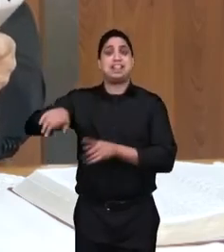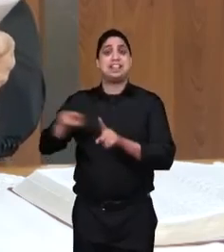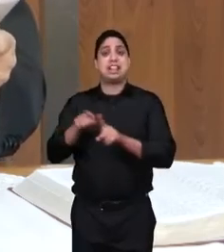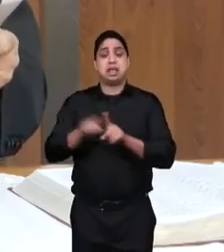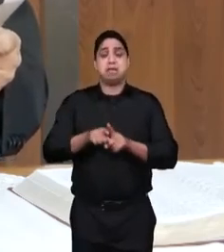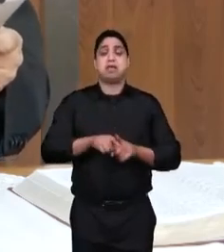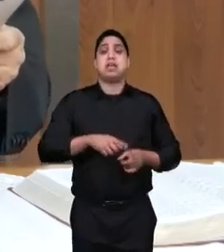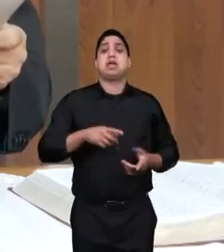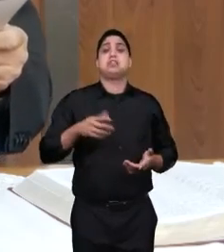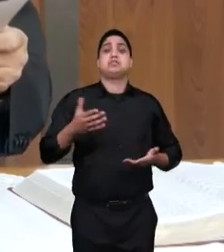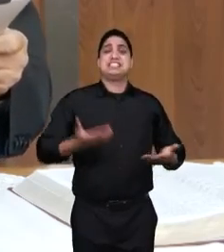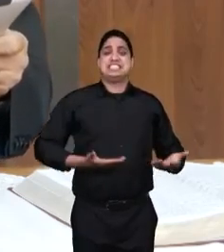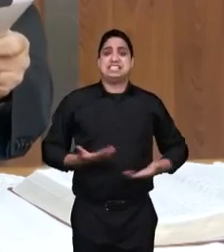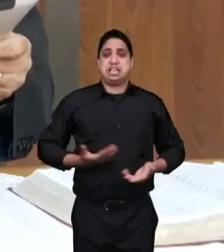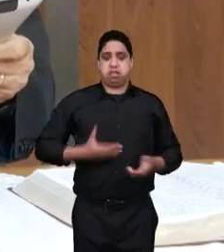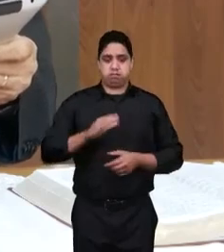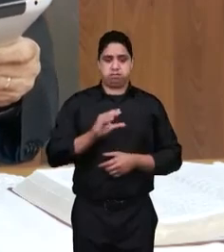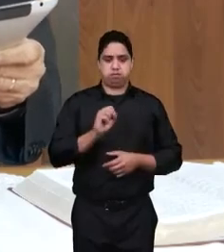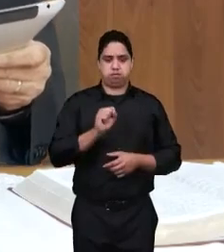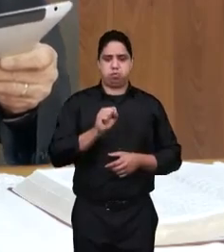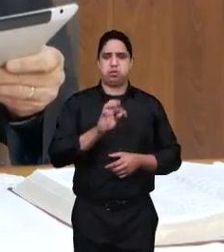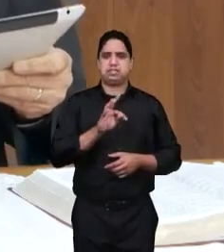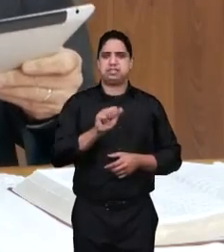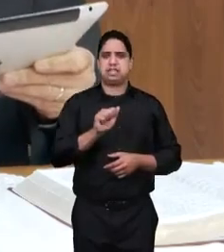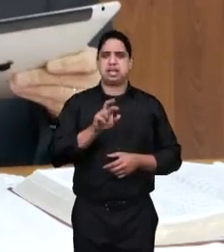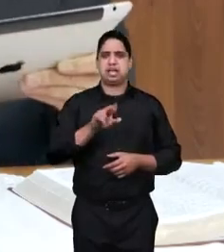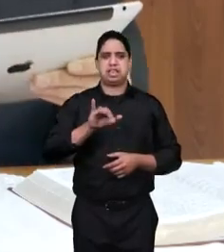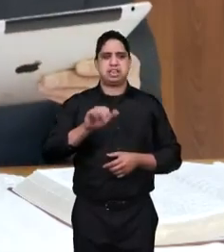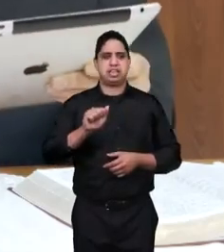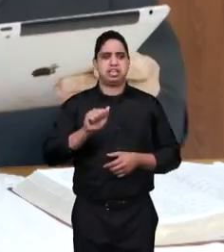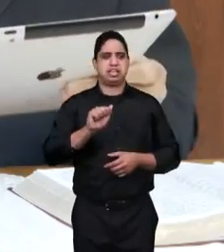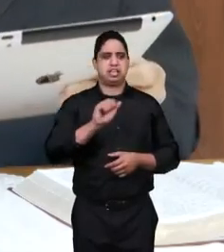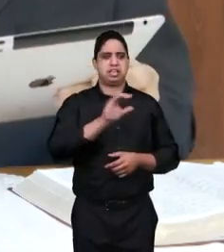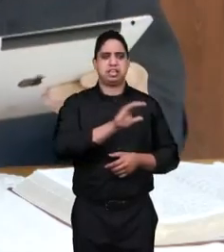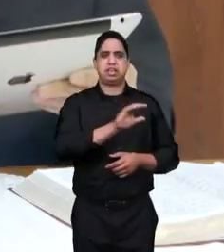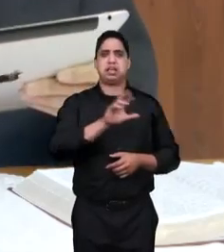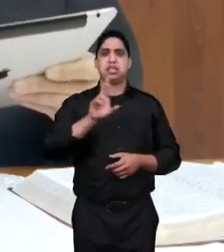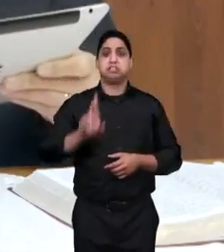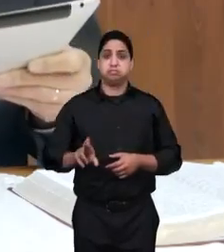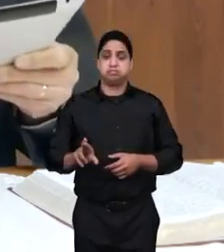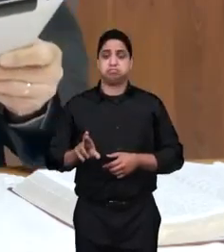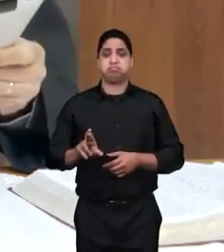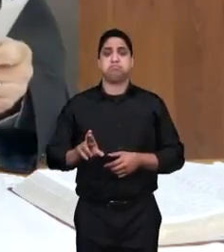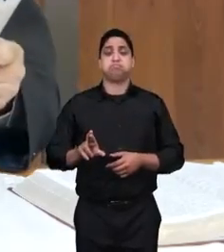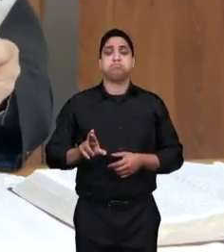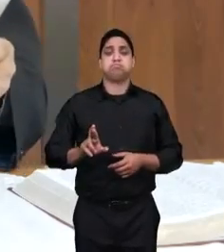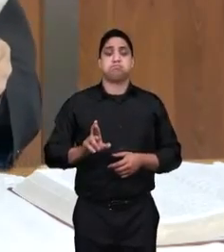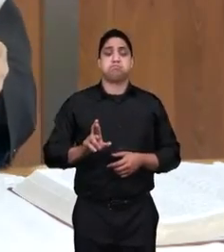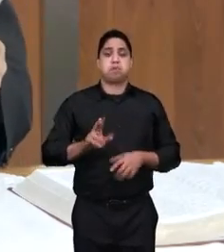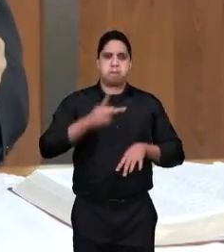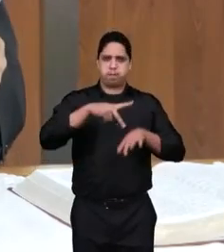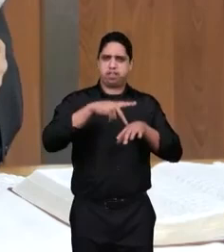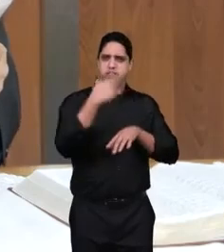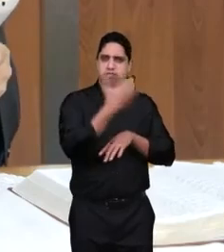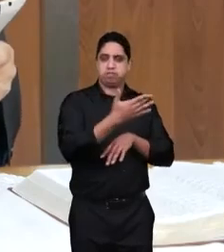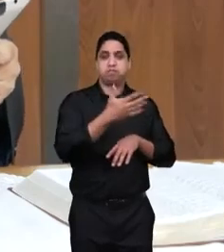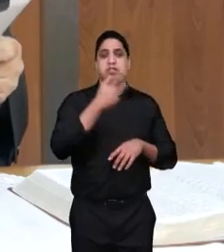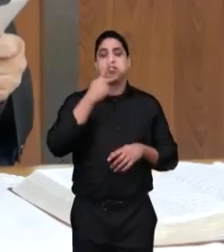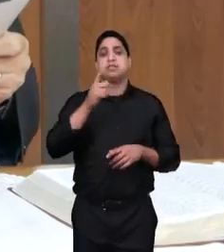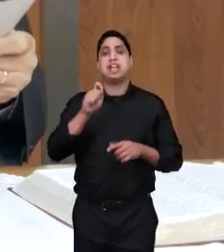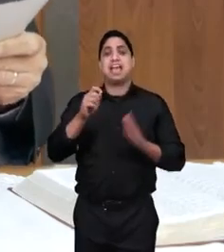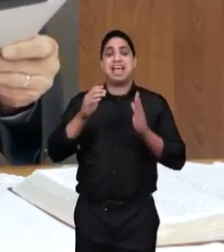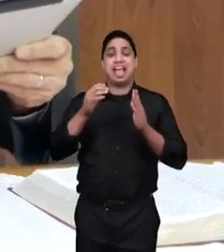Also in Costa Rica, they sent a marvelous explanation. The bride, she cries the 7 days before